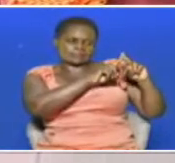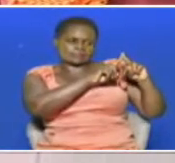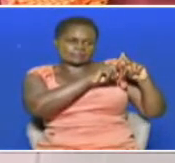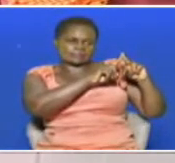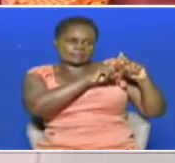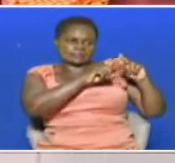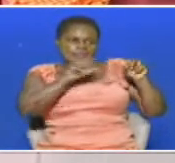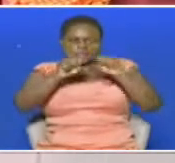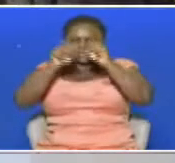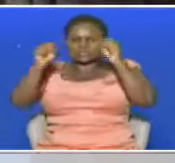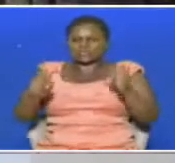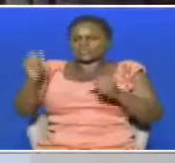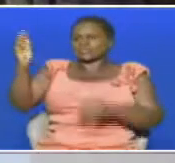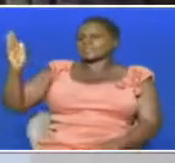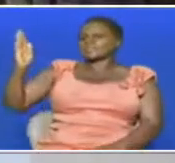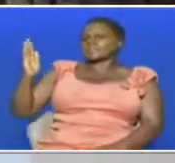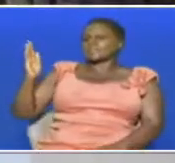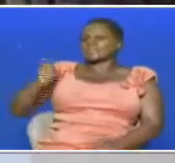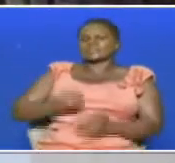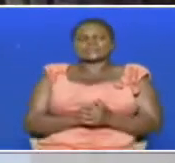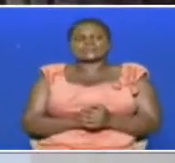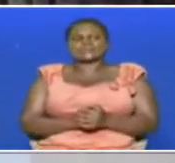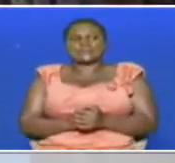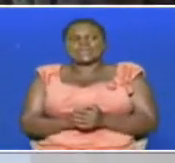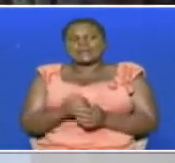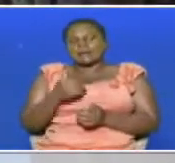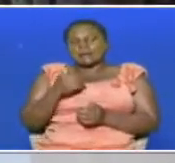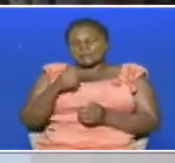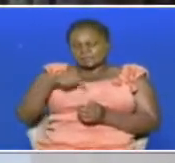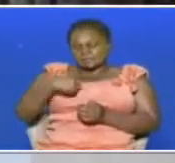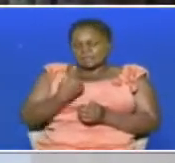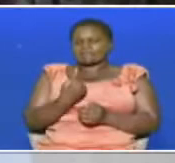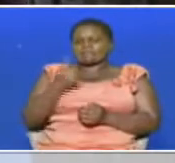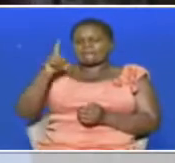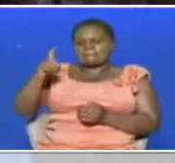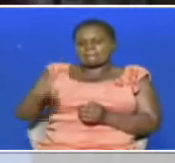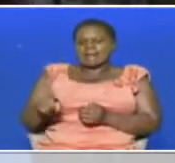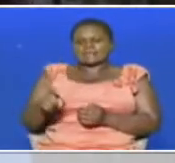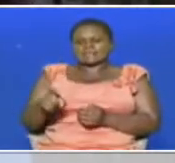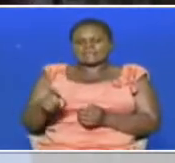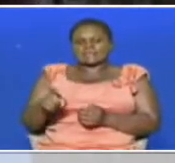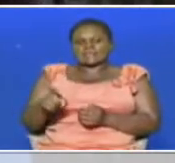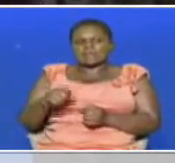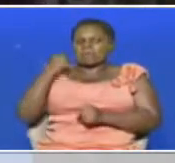and strategic security? We just have to get down to do the work.